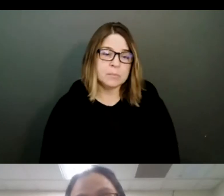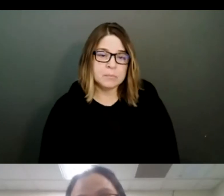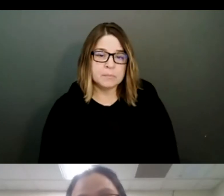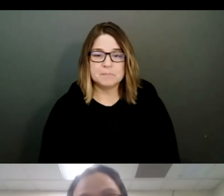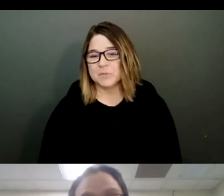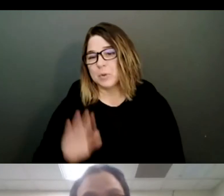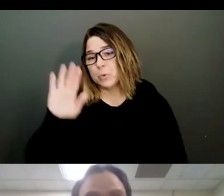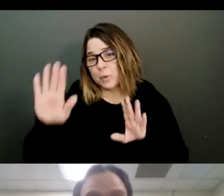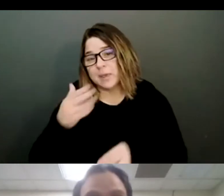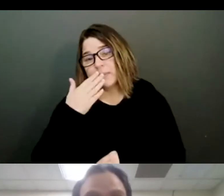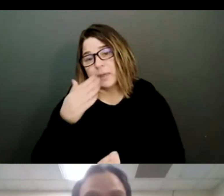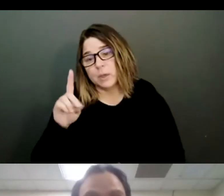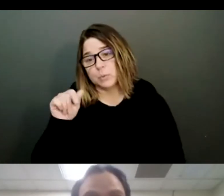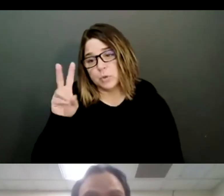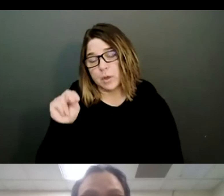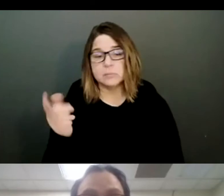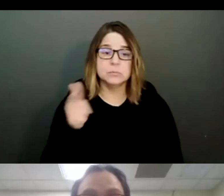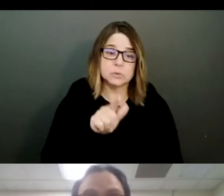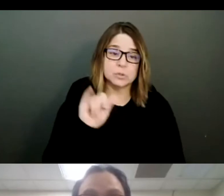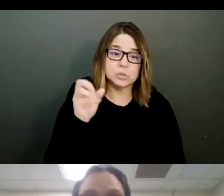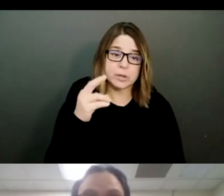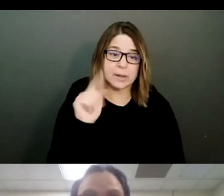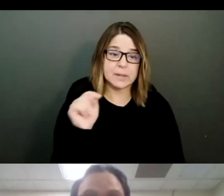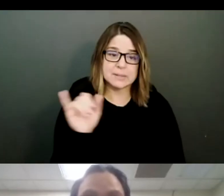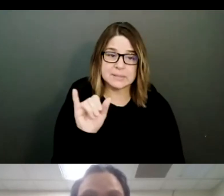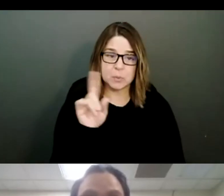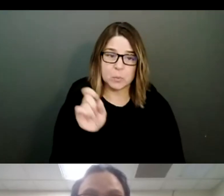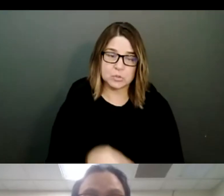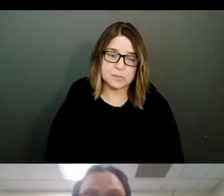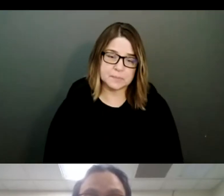Great. Thanks so much, Dawn. And Janet, same question to you.